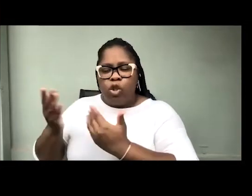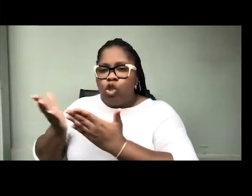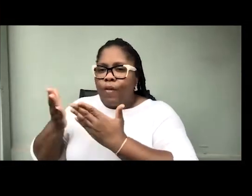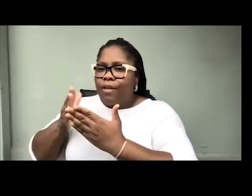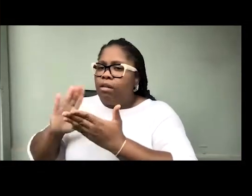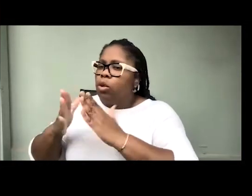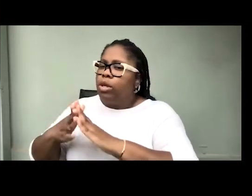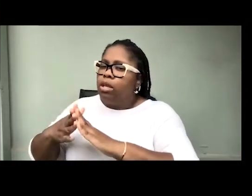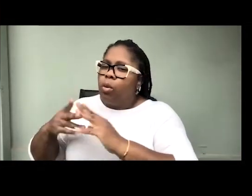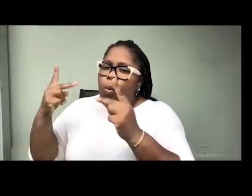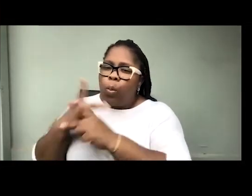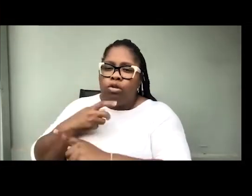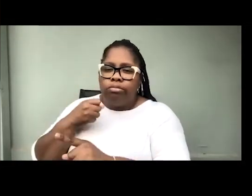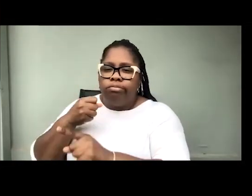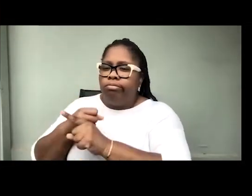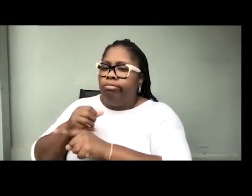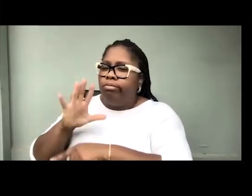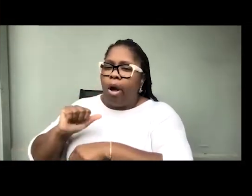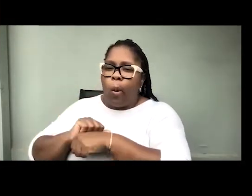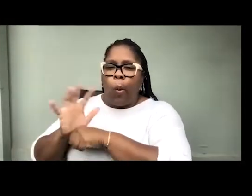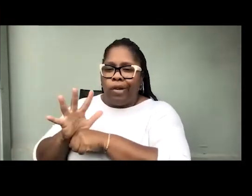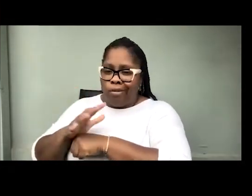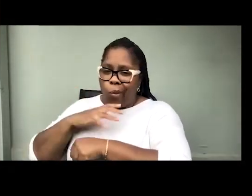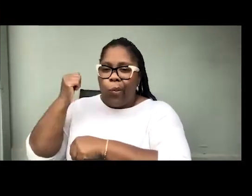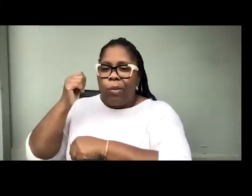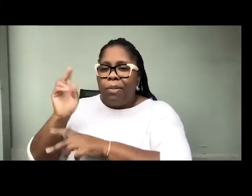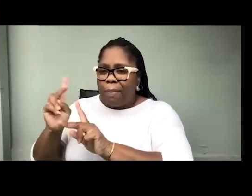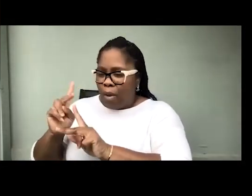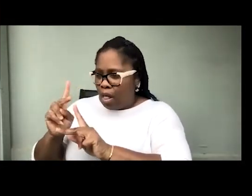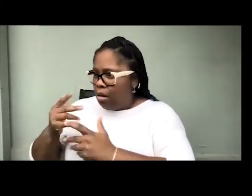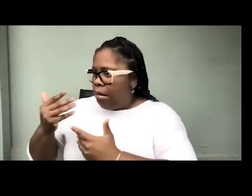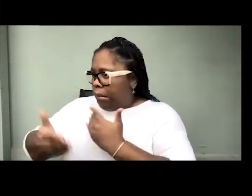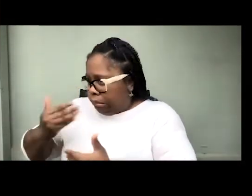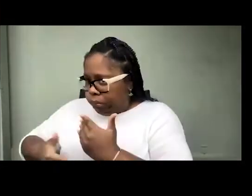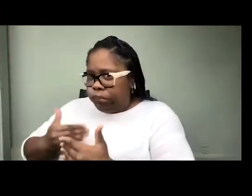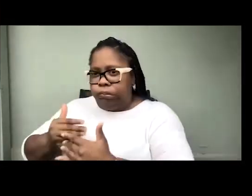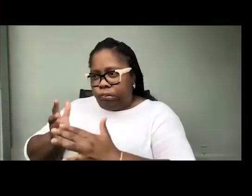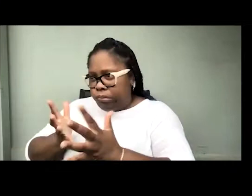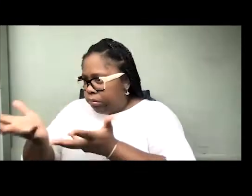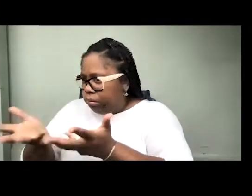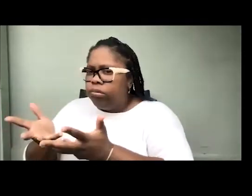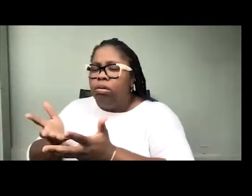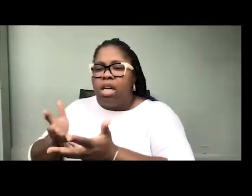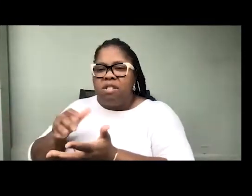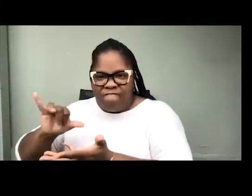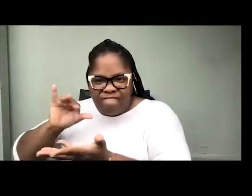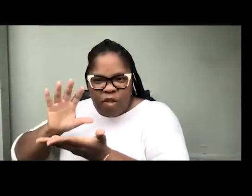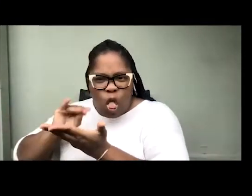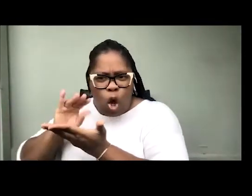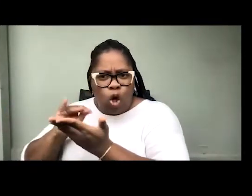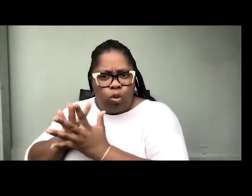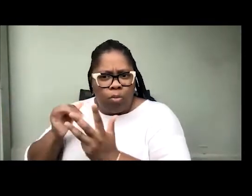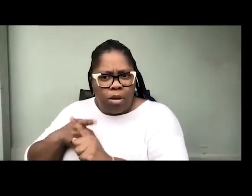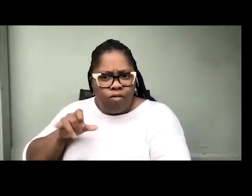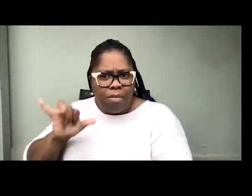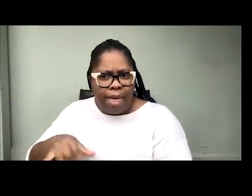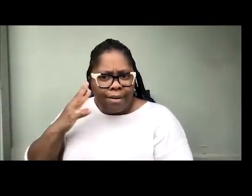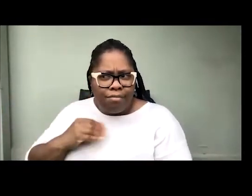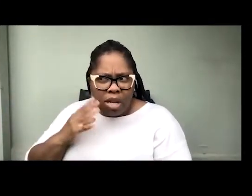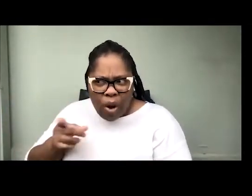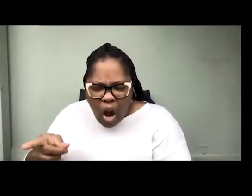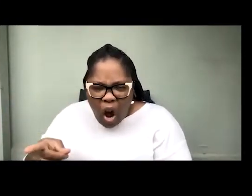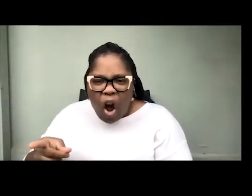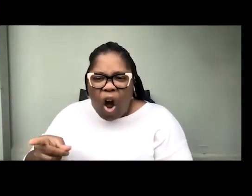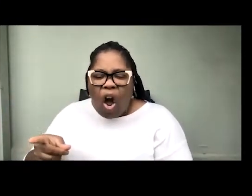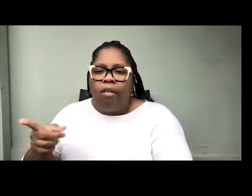COVID-19. So we really took that opportunity, of course, to pivot and to innovate. And there's so many lessons learned from that experience about how we can